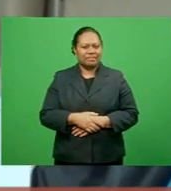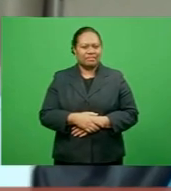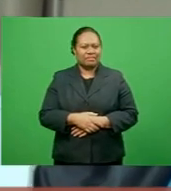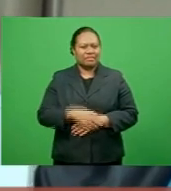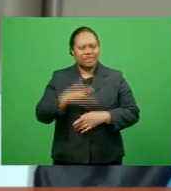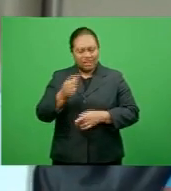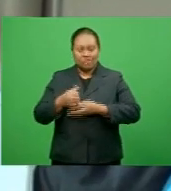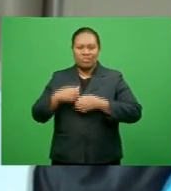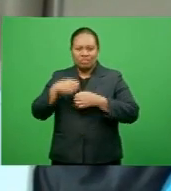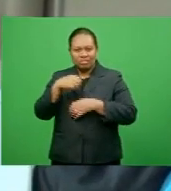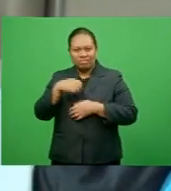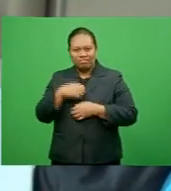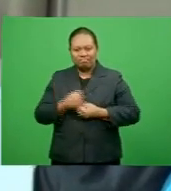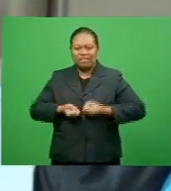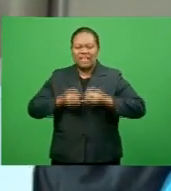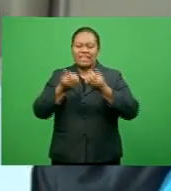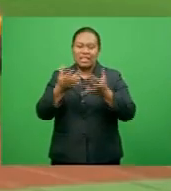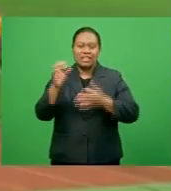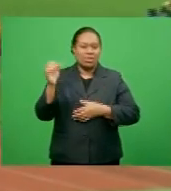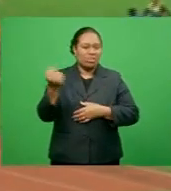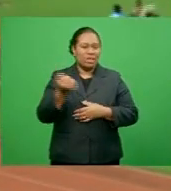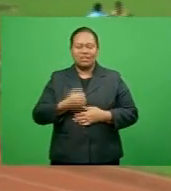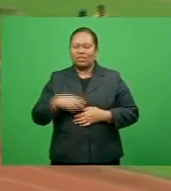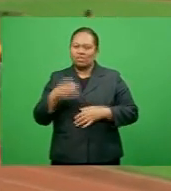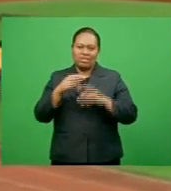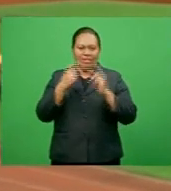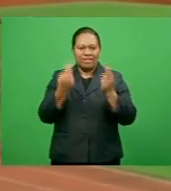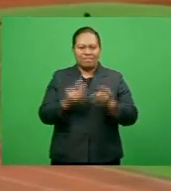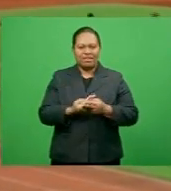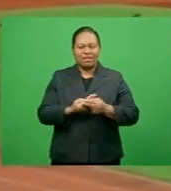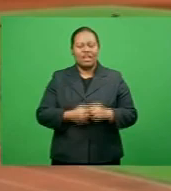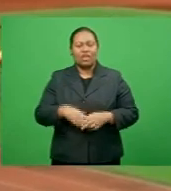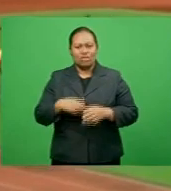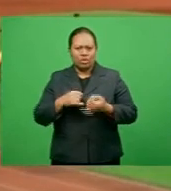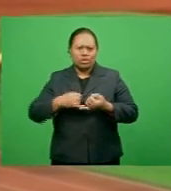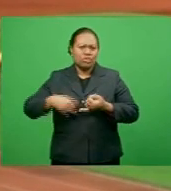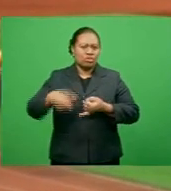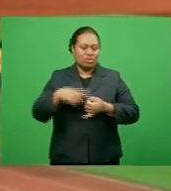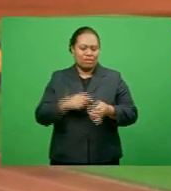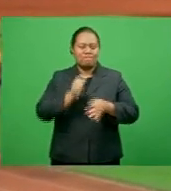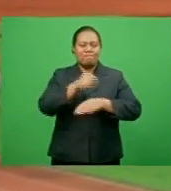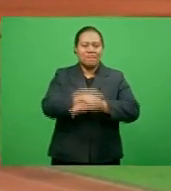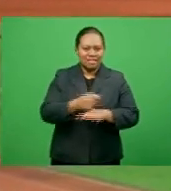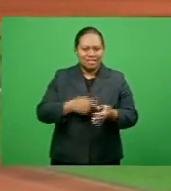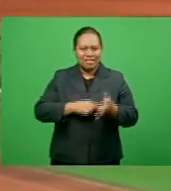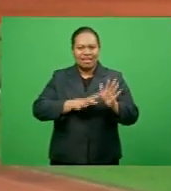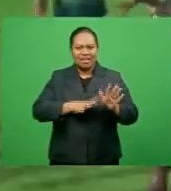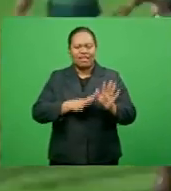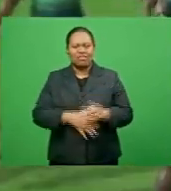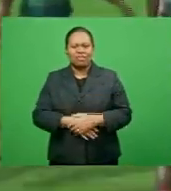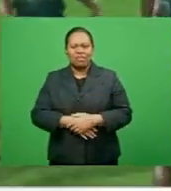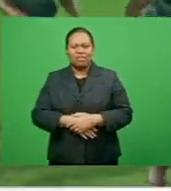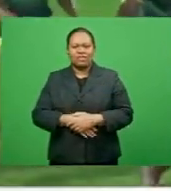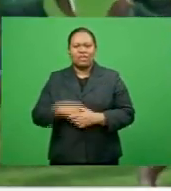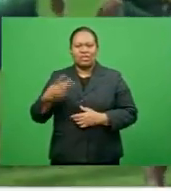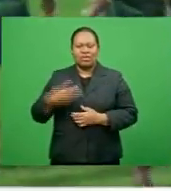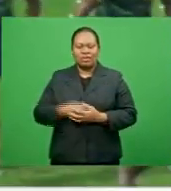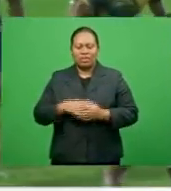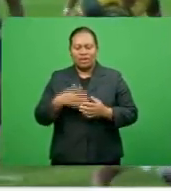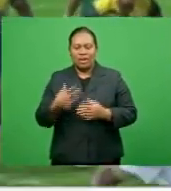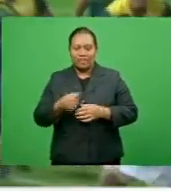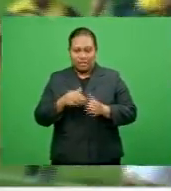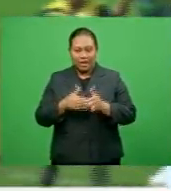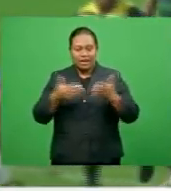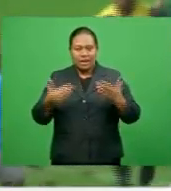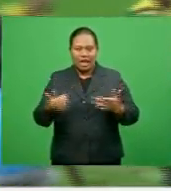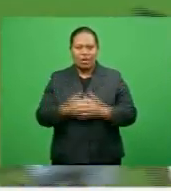to the families who are going through a very tough time. Suva managed to beat Tailevu 27 points to 25. However, they will have to tie